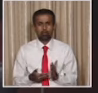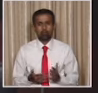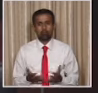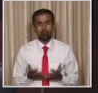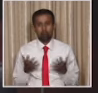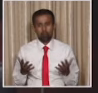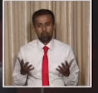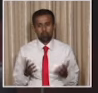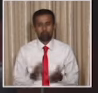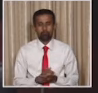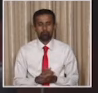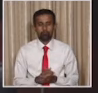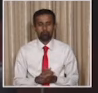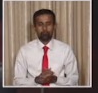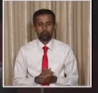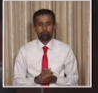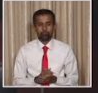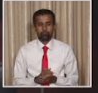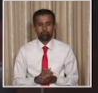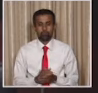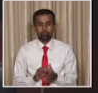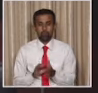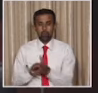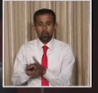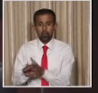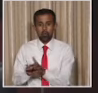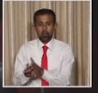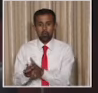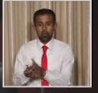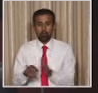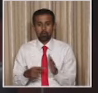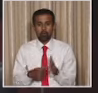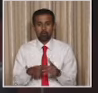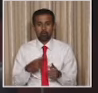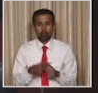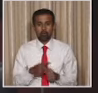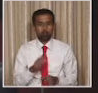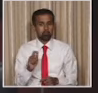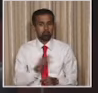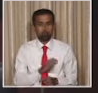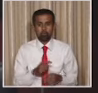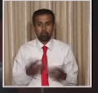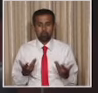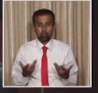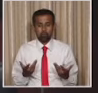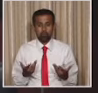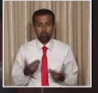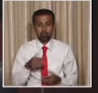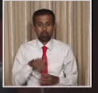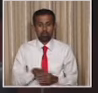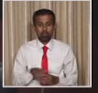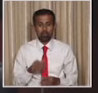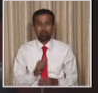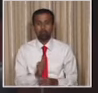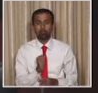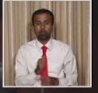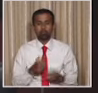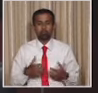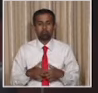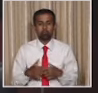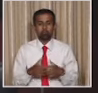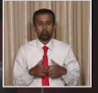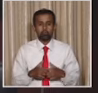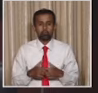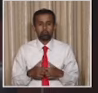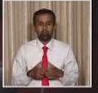been collected more recently. So how do we actually address these issues then? We have to address these issues.